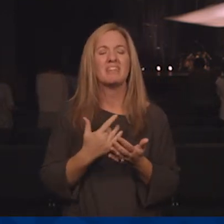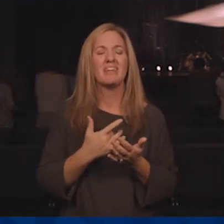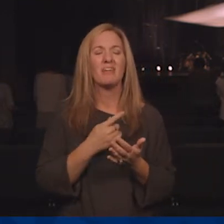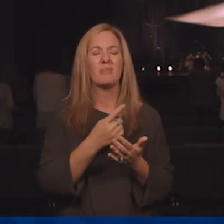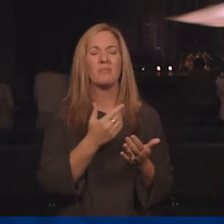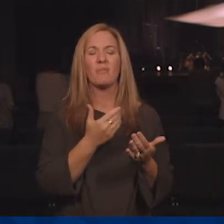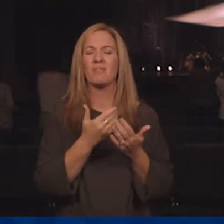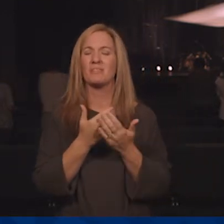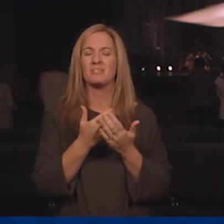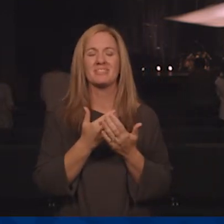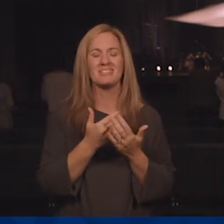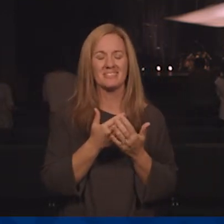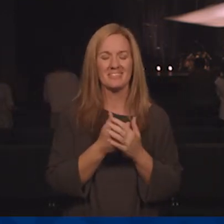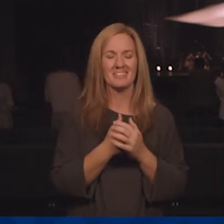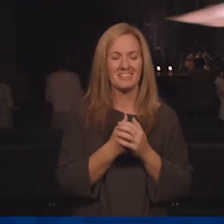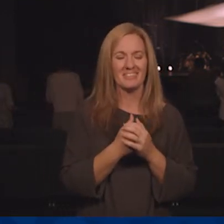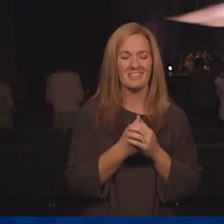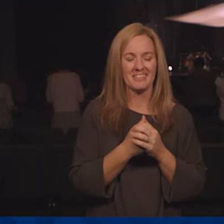Lord?